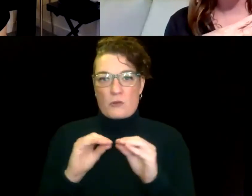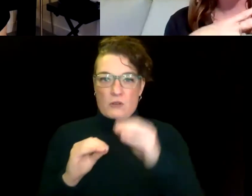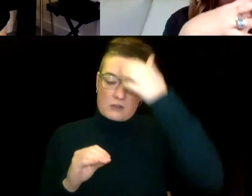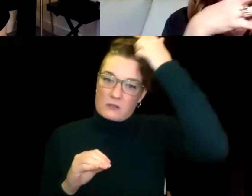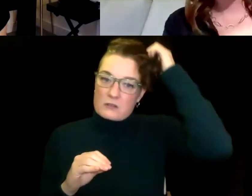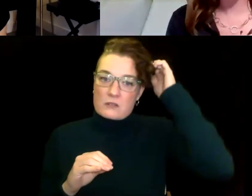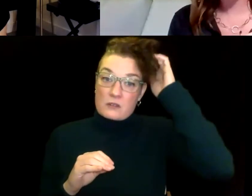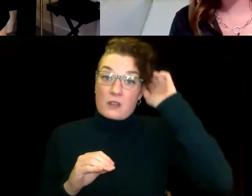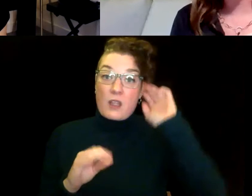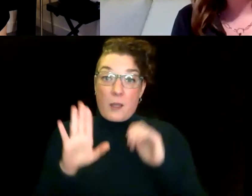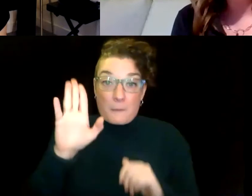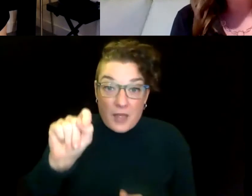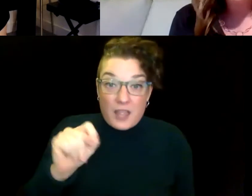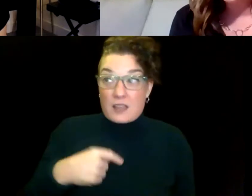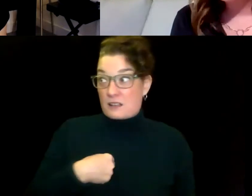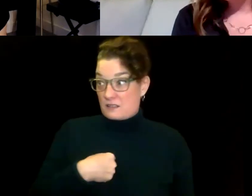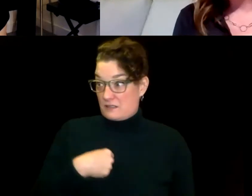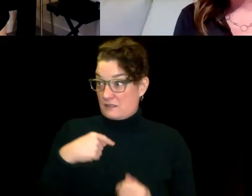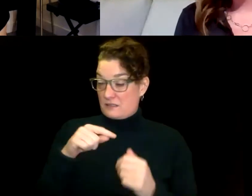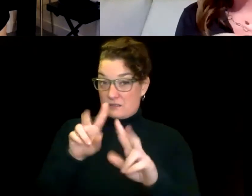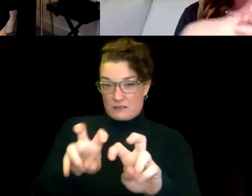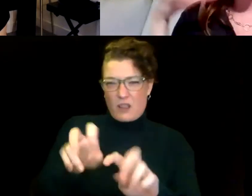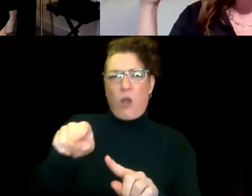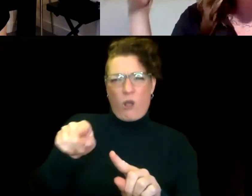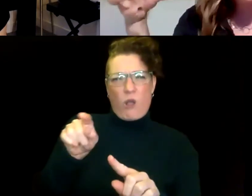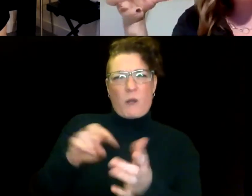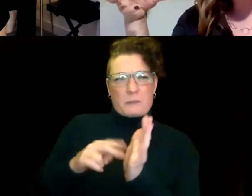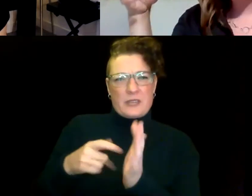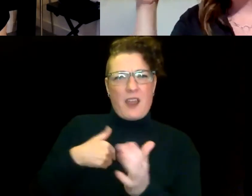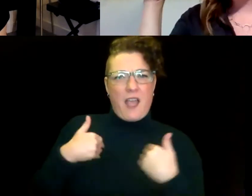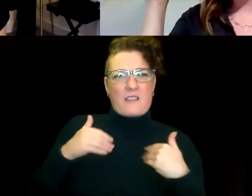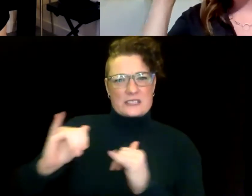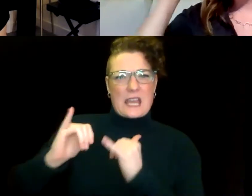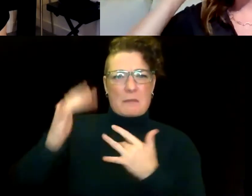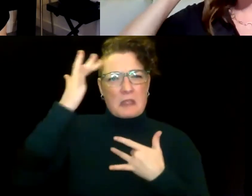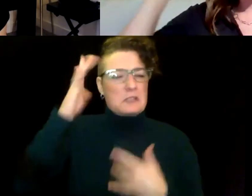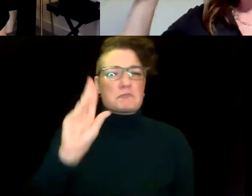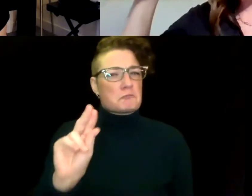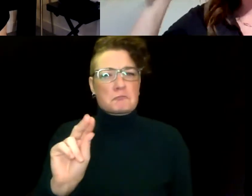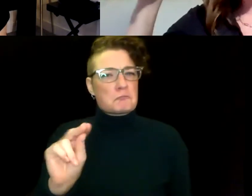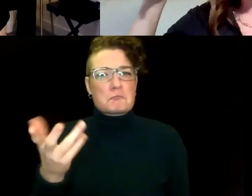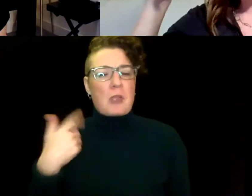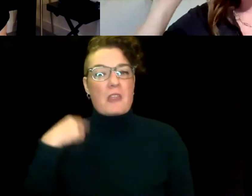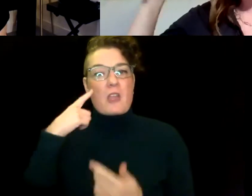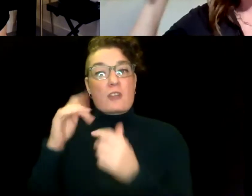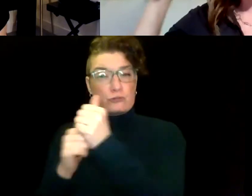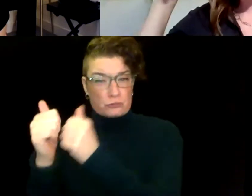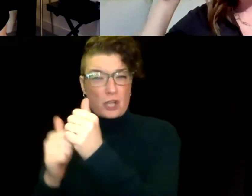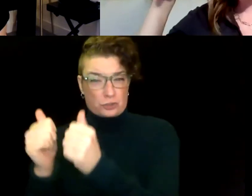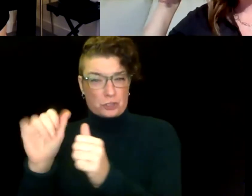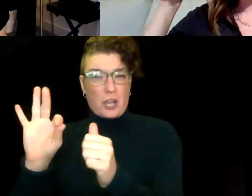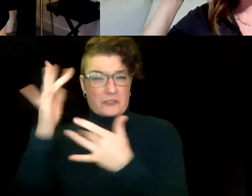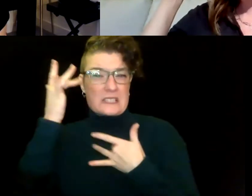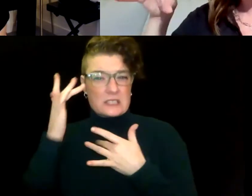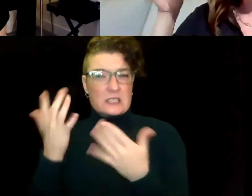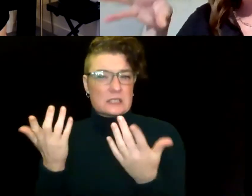with Jen's illness. I thought, okay, the structures are similar, but in fact, the diagnoses and et cetera are